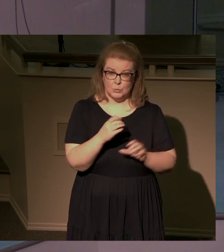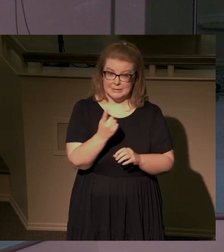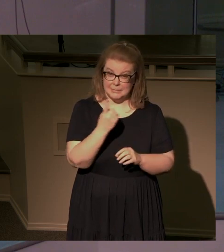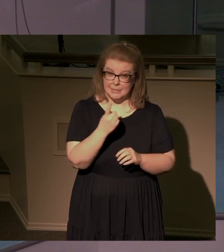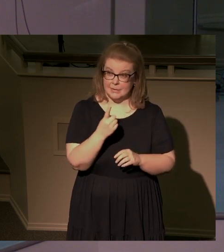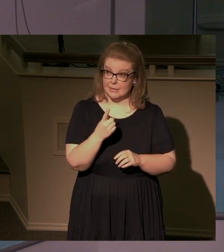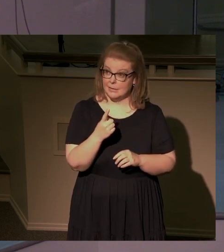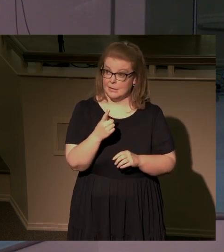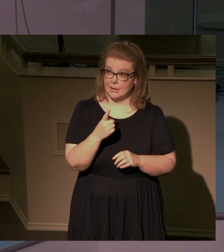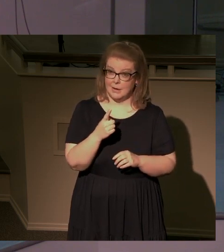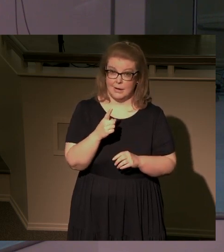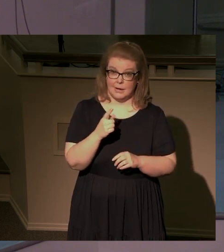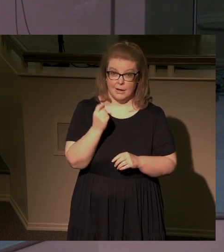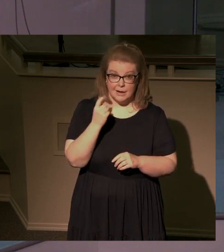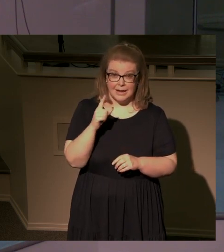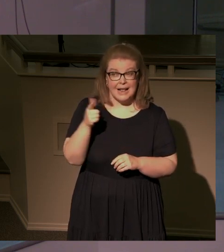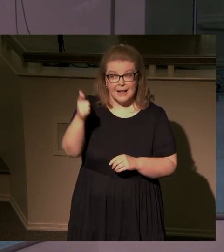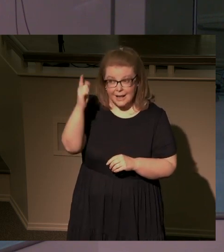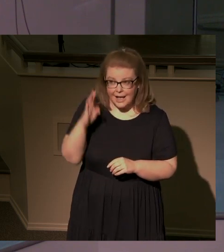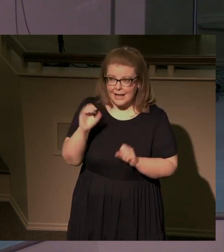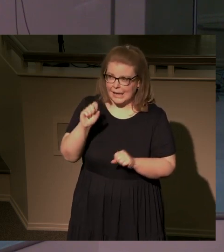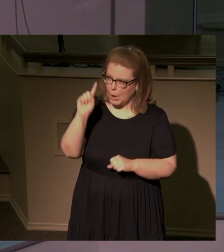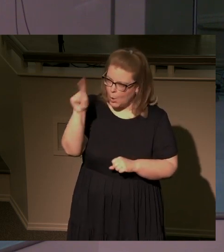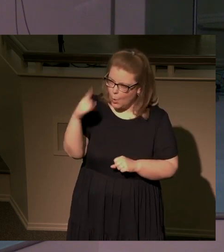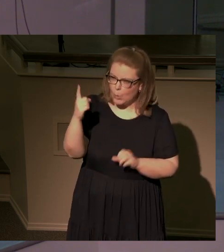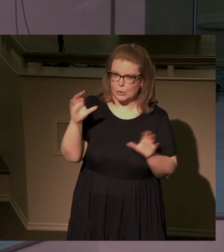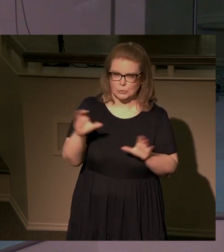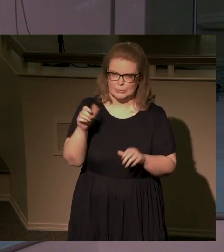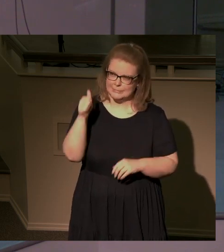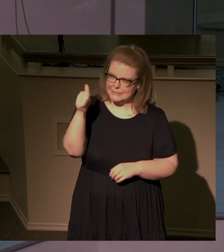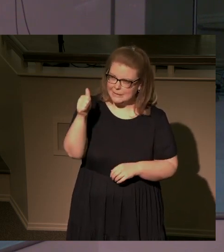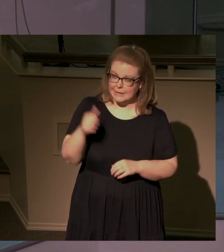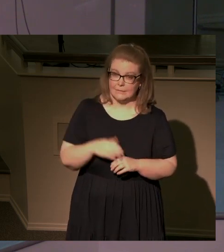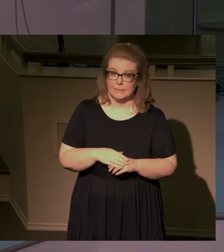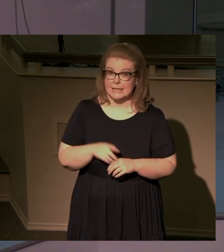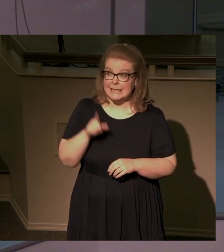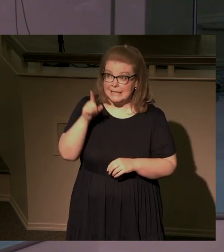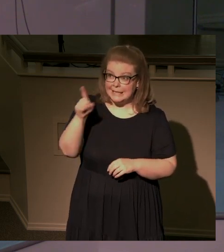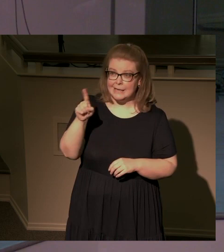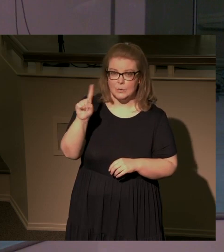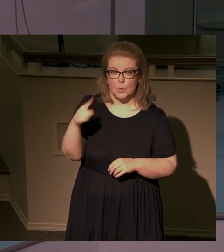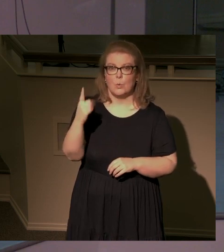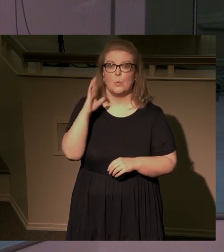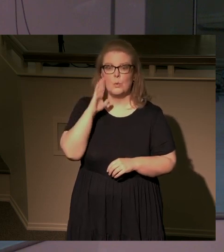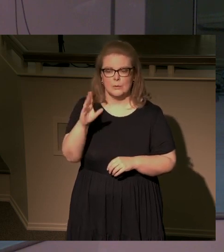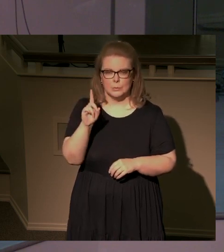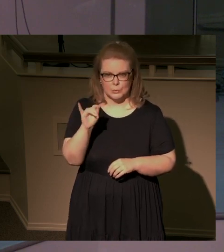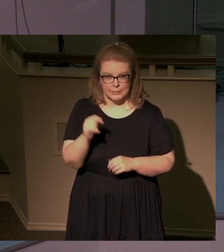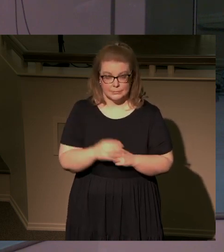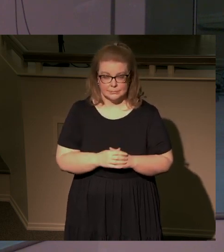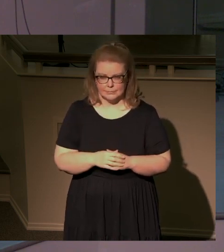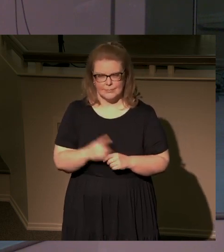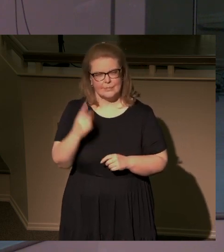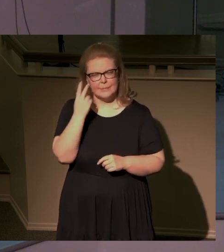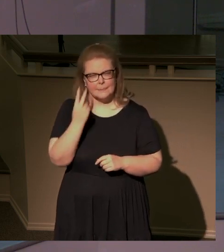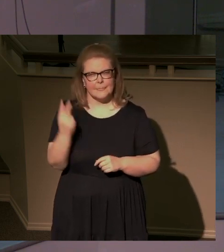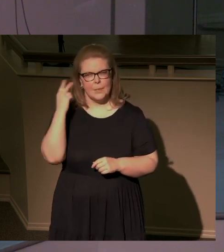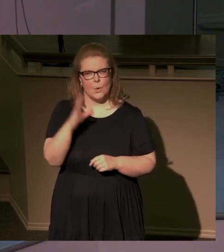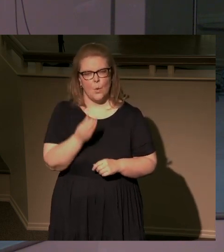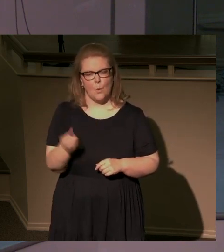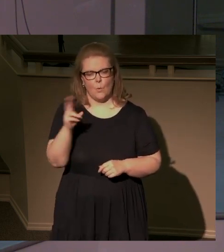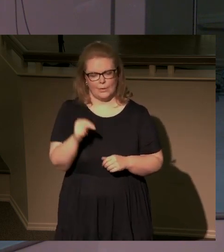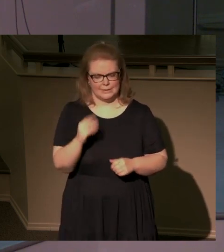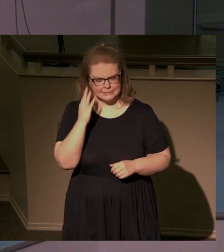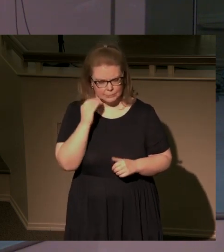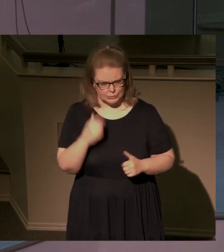do and that only God will do. Think about your own journey and where you're at. Do you